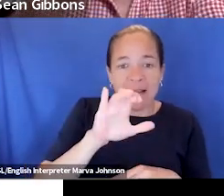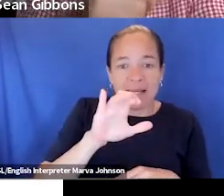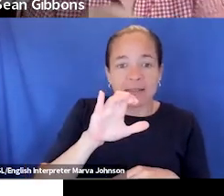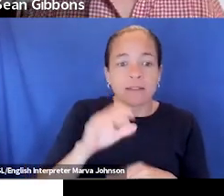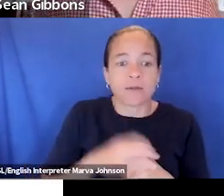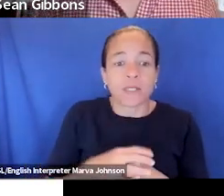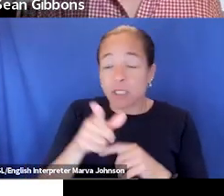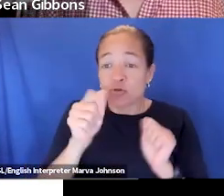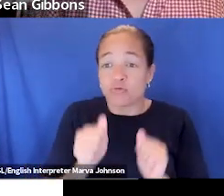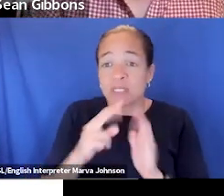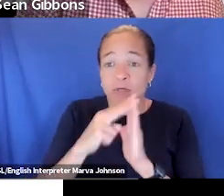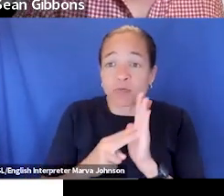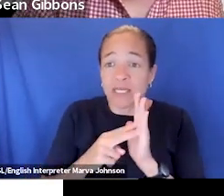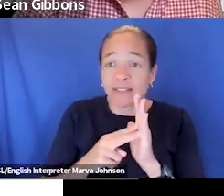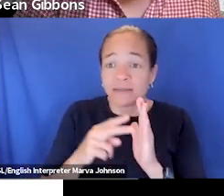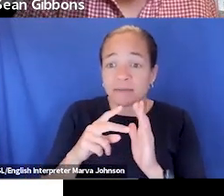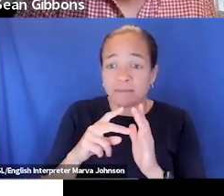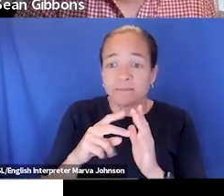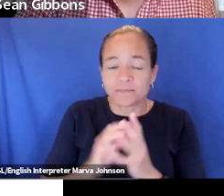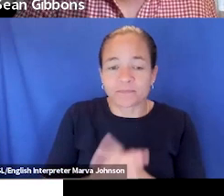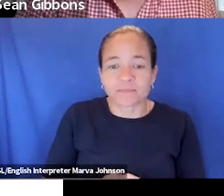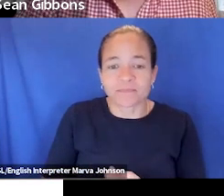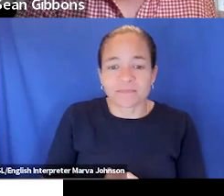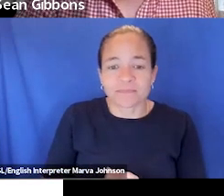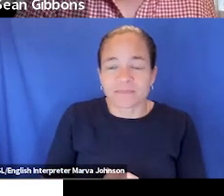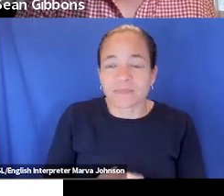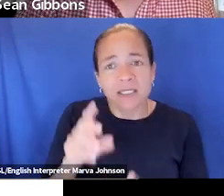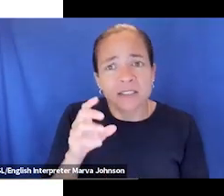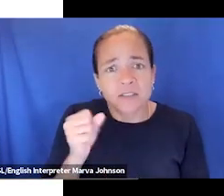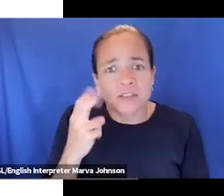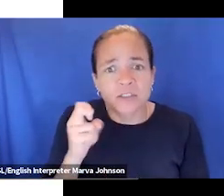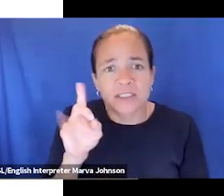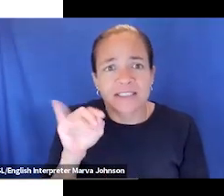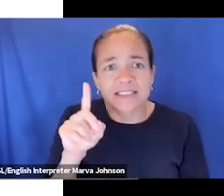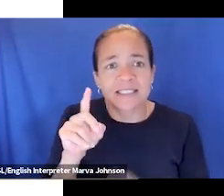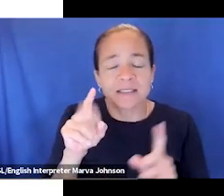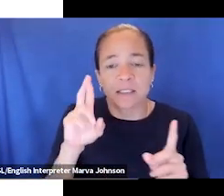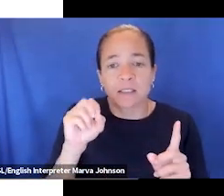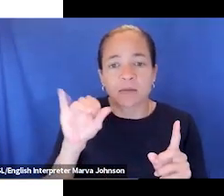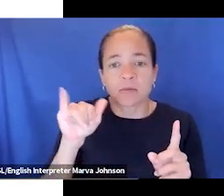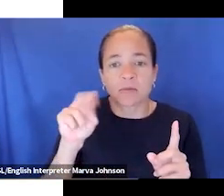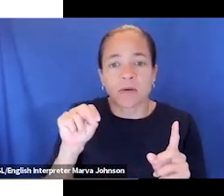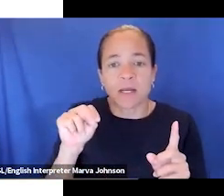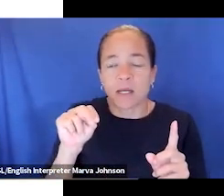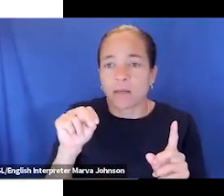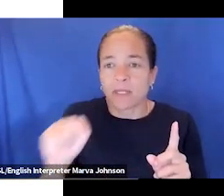out to everybody what you did, what you came up with. Hi, let me pull that back